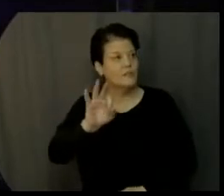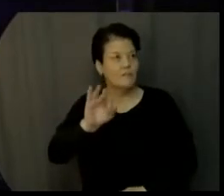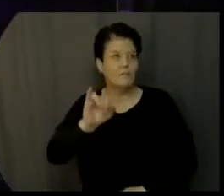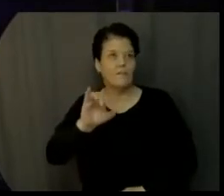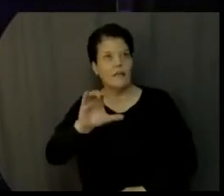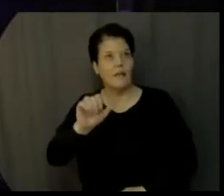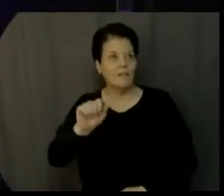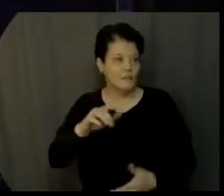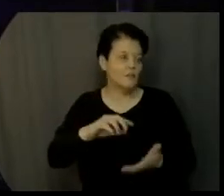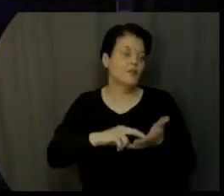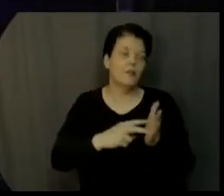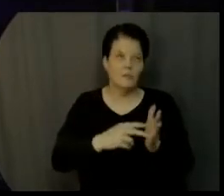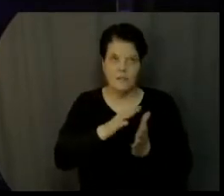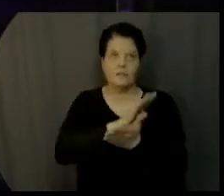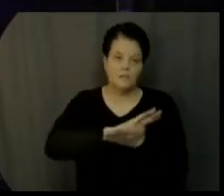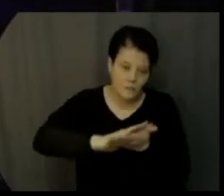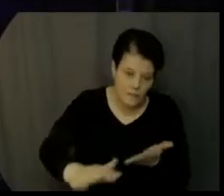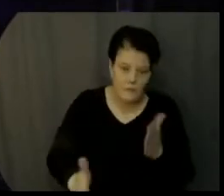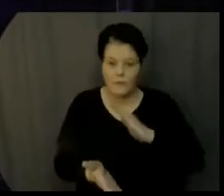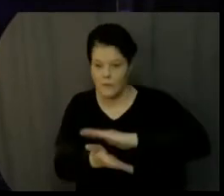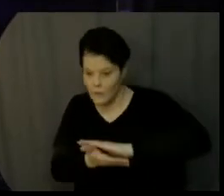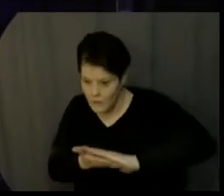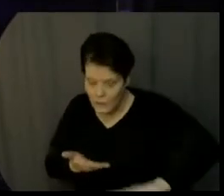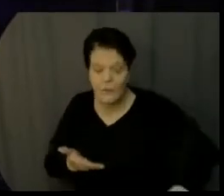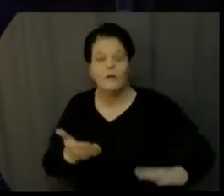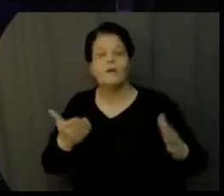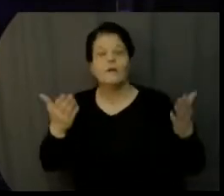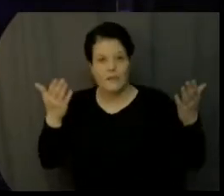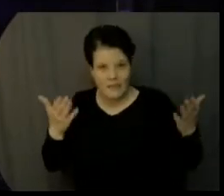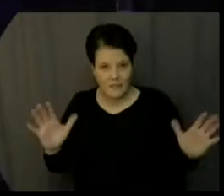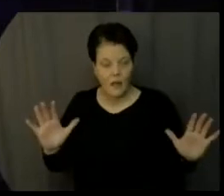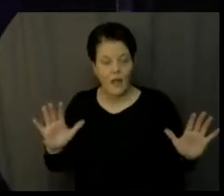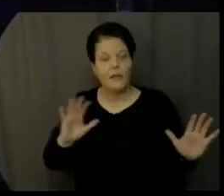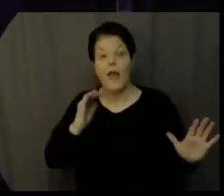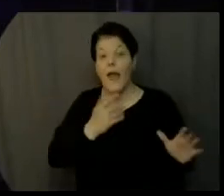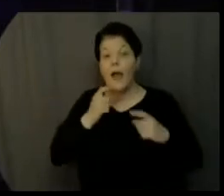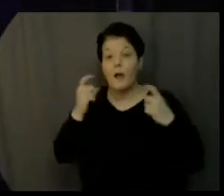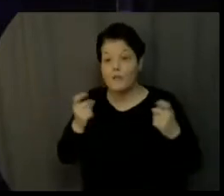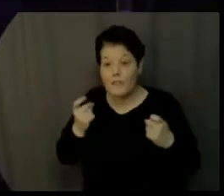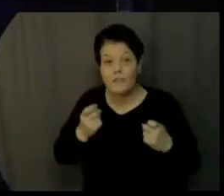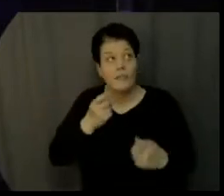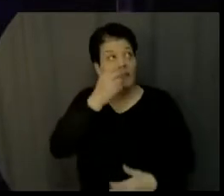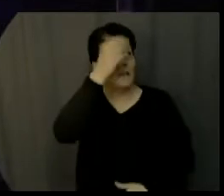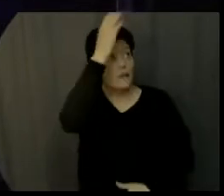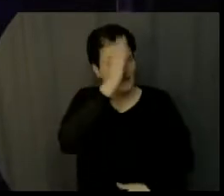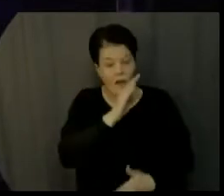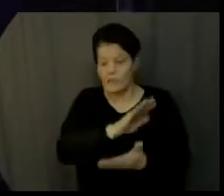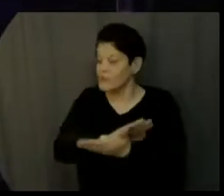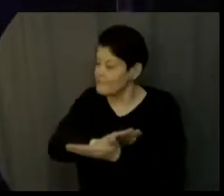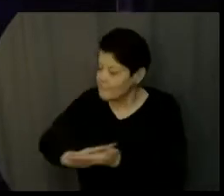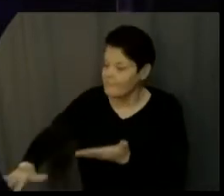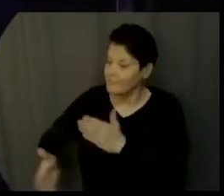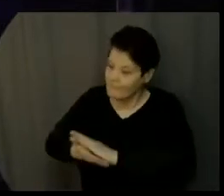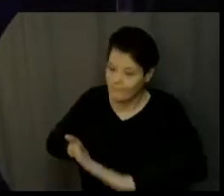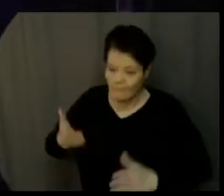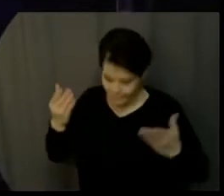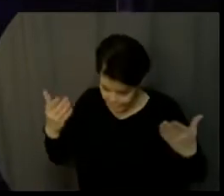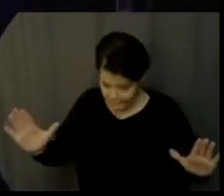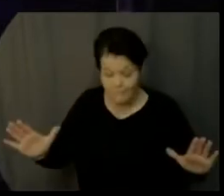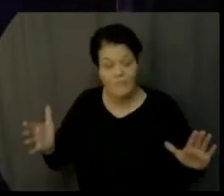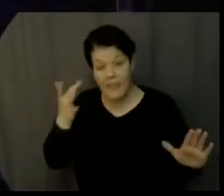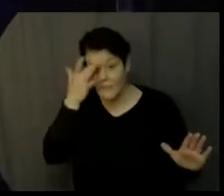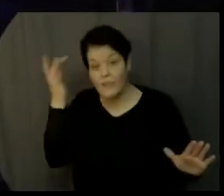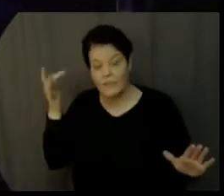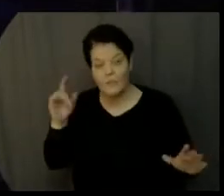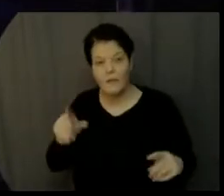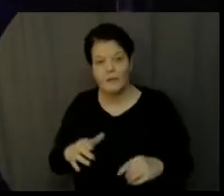that we are in right relationship with God. Like, it is mind-blowing when we say yes to Jesus. He no longer sees us in our fallen